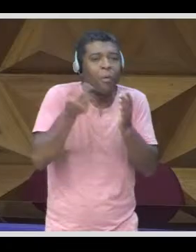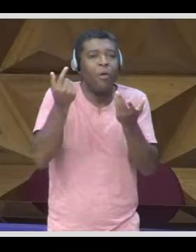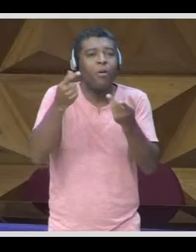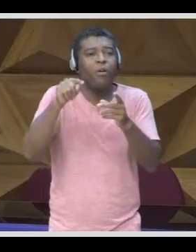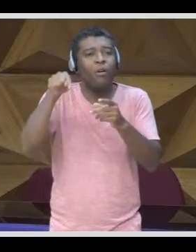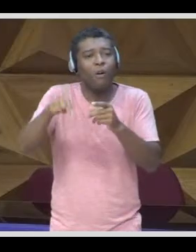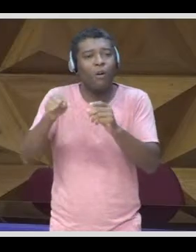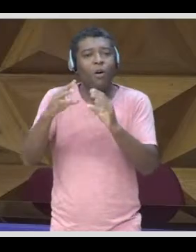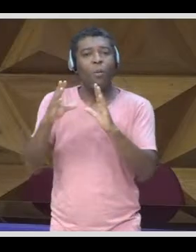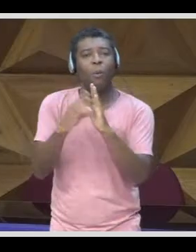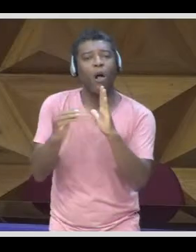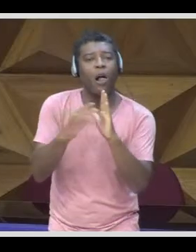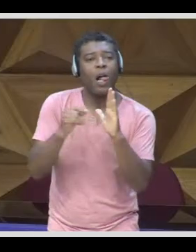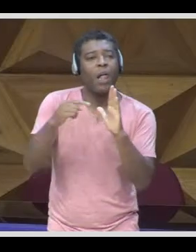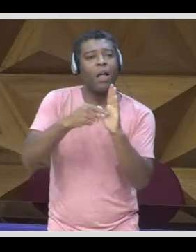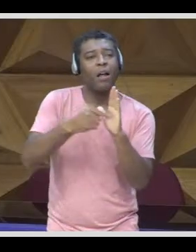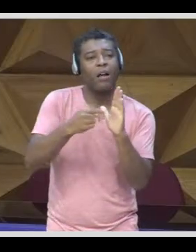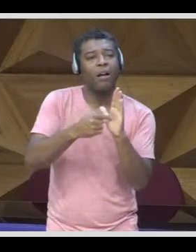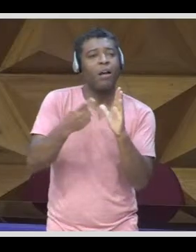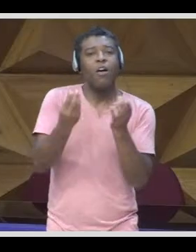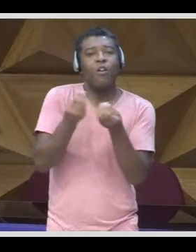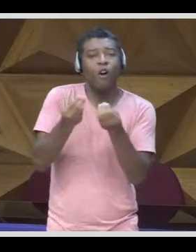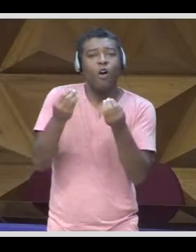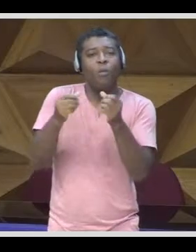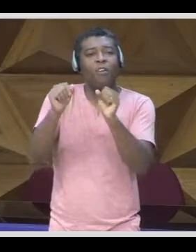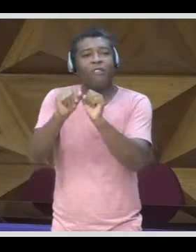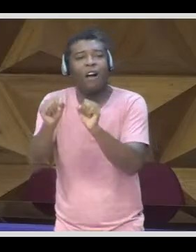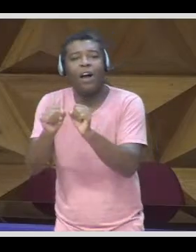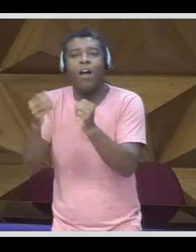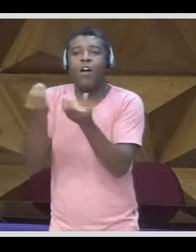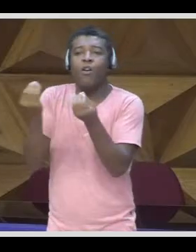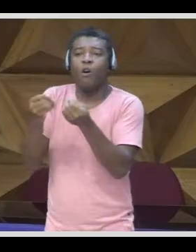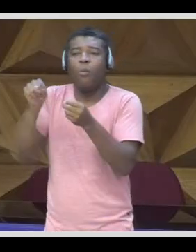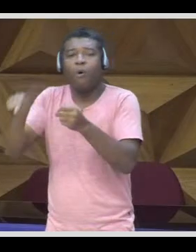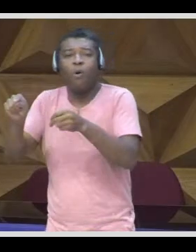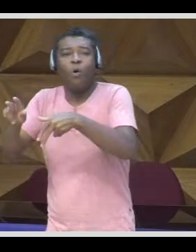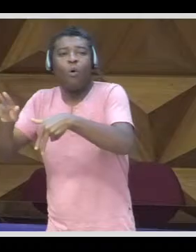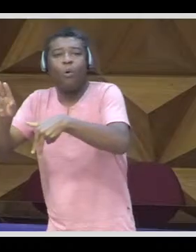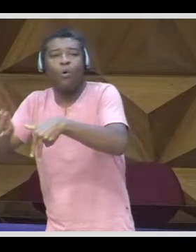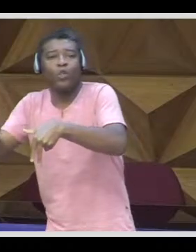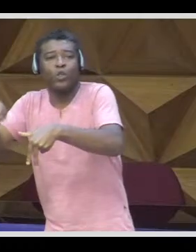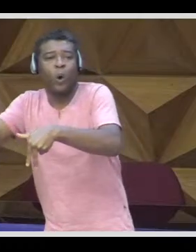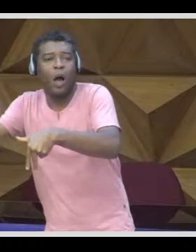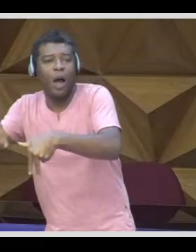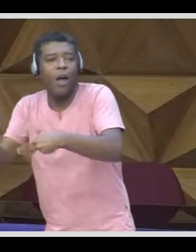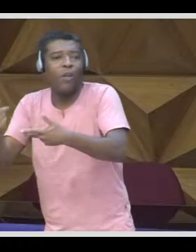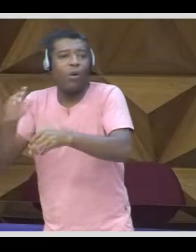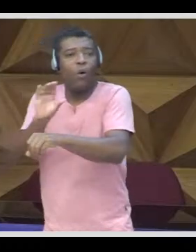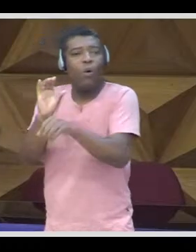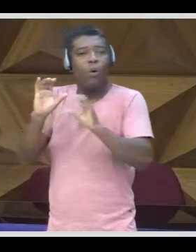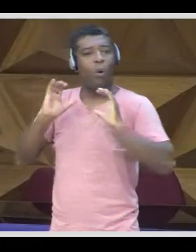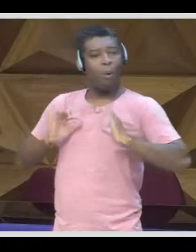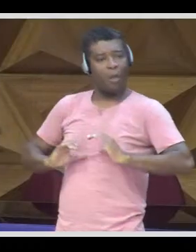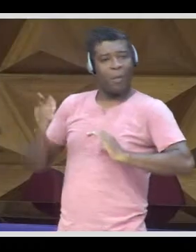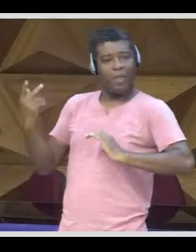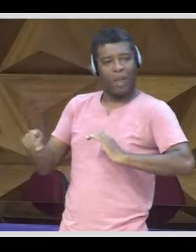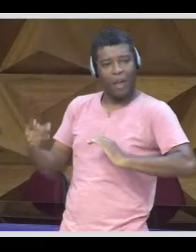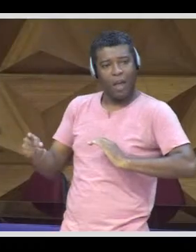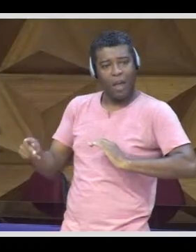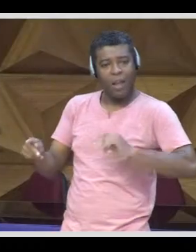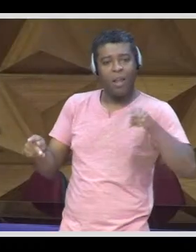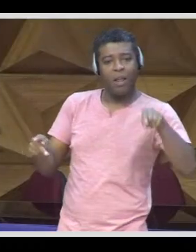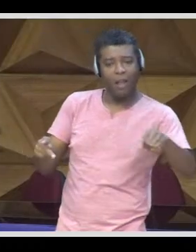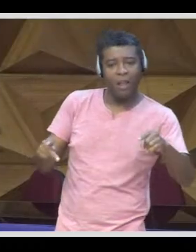users behave in the sense of the load that the user imposes on the system. And at the same time, the system design, the